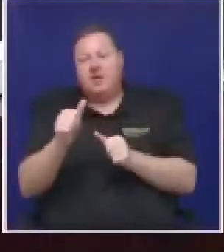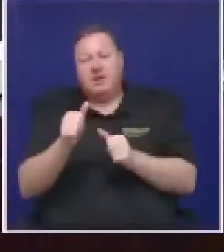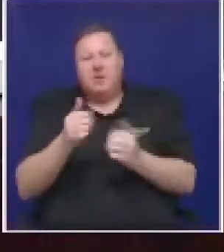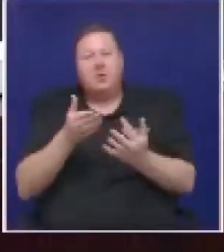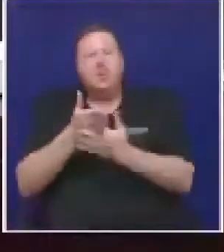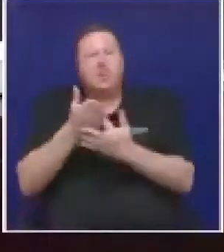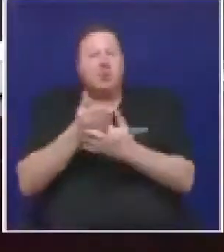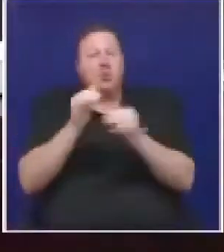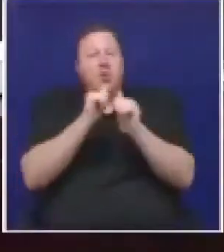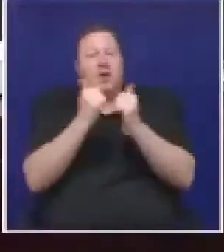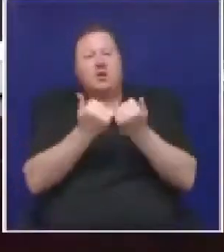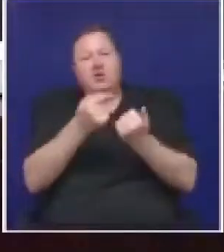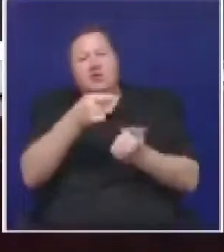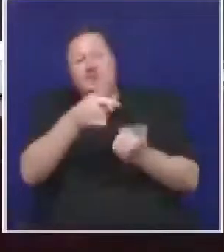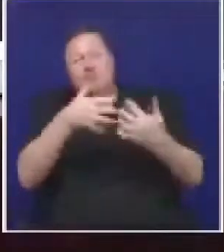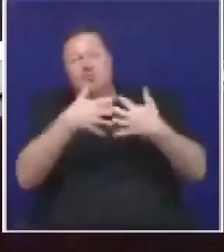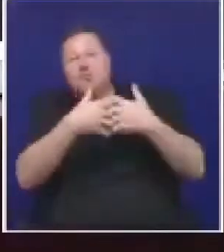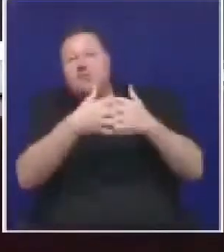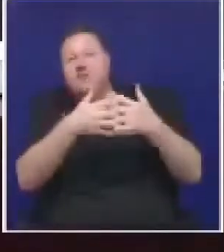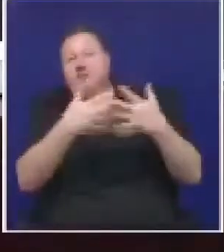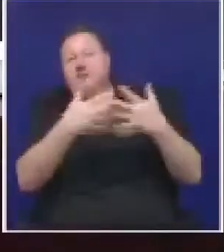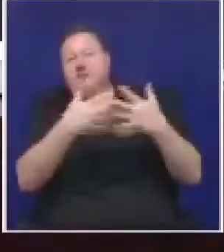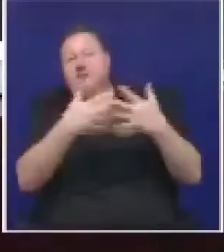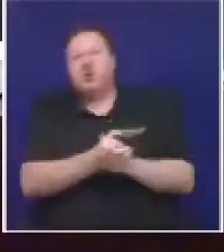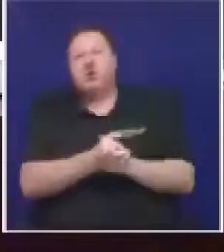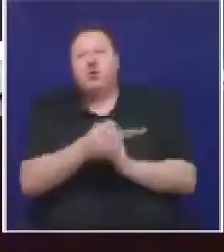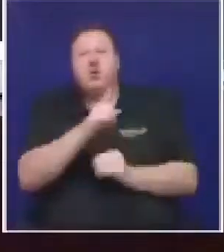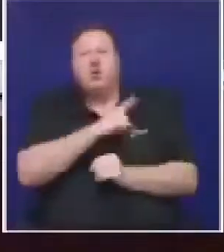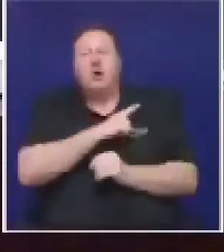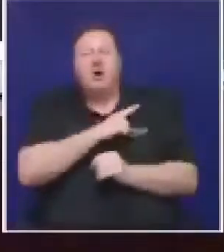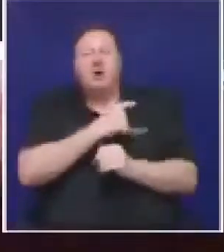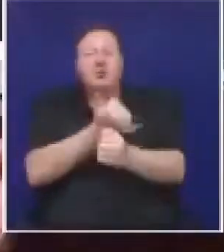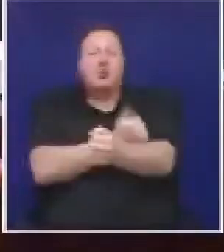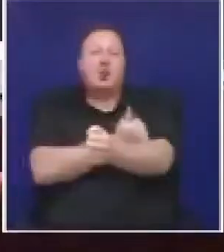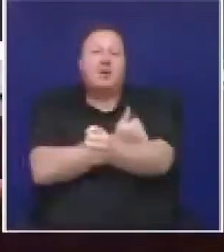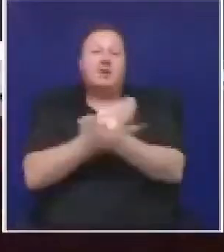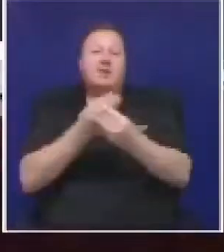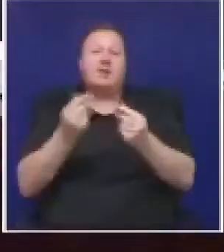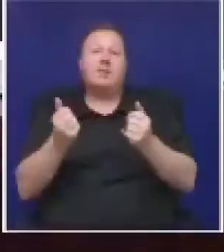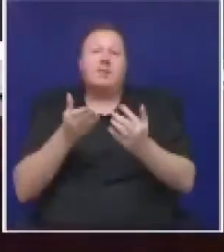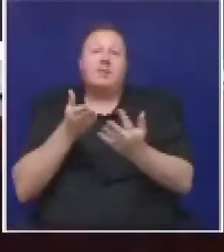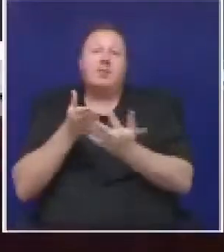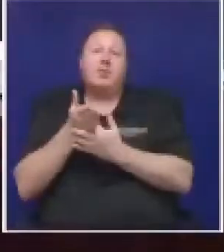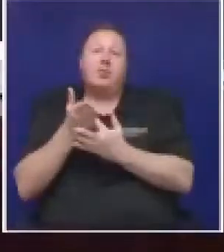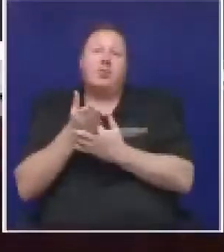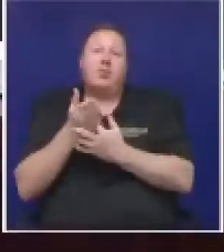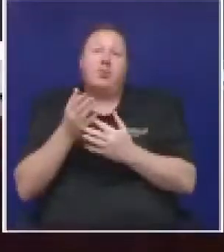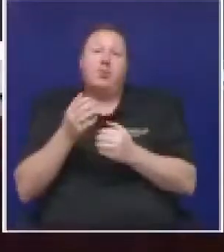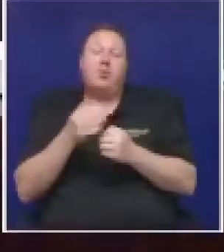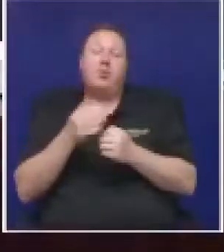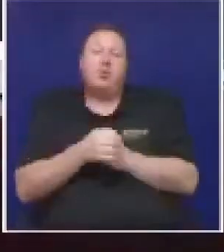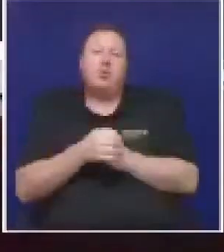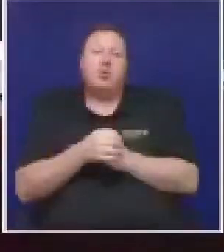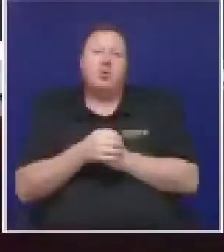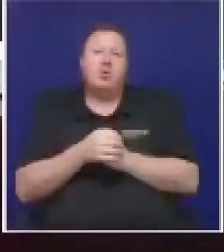Management Agency, because some of the drugs, they come through these borders.